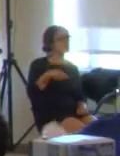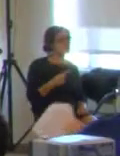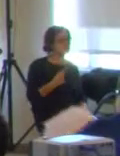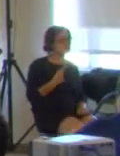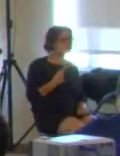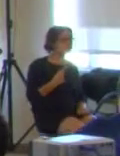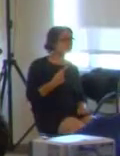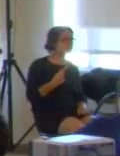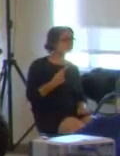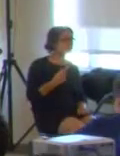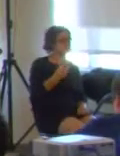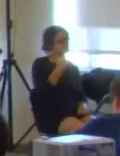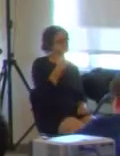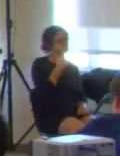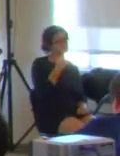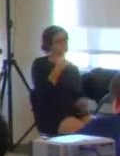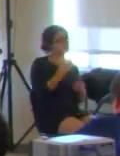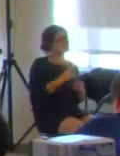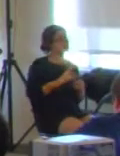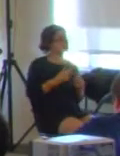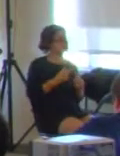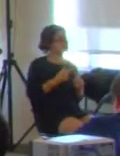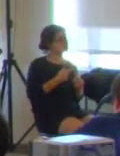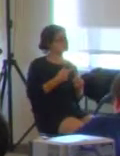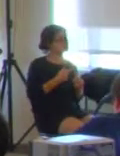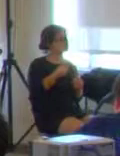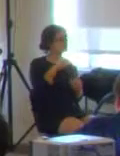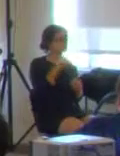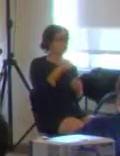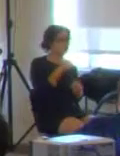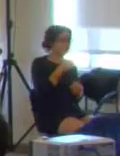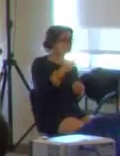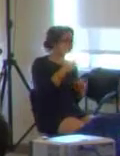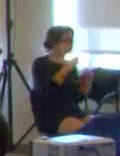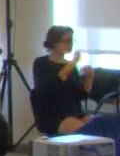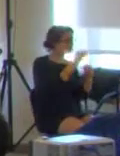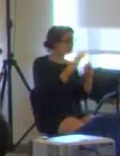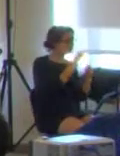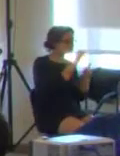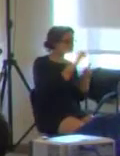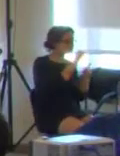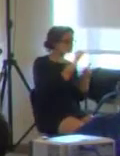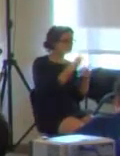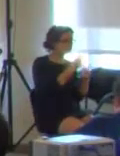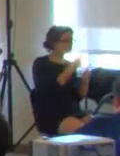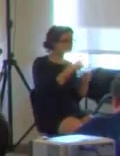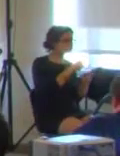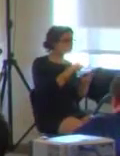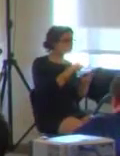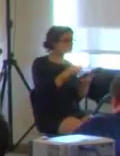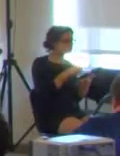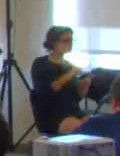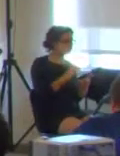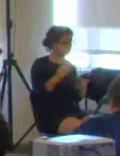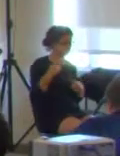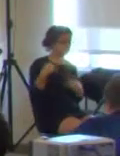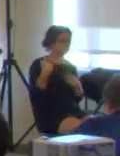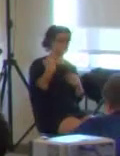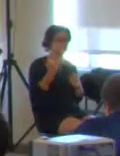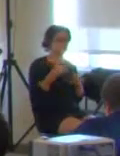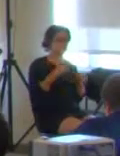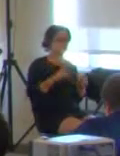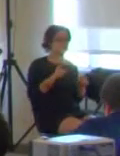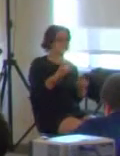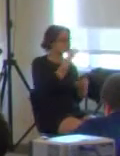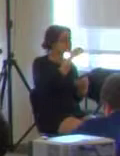box major outcomes research study in the United States on mental health outcomes